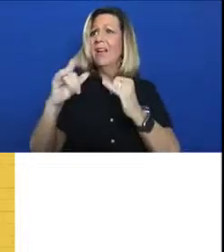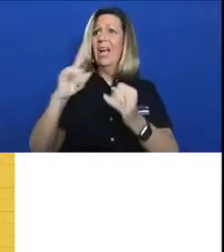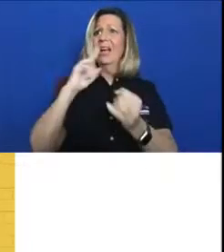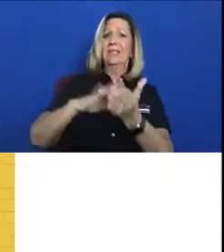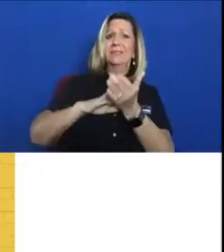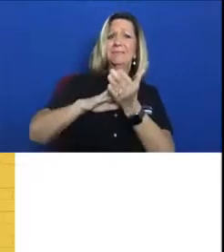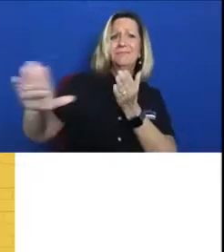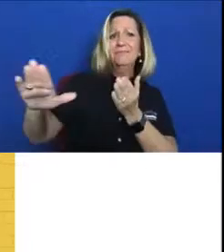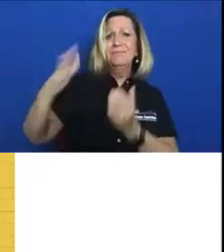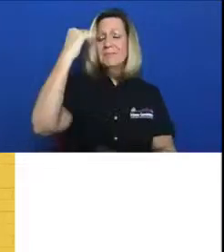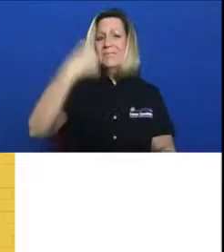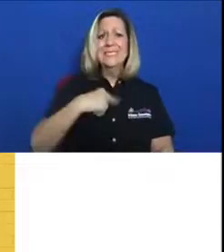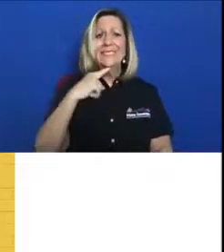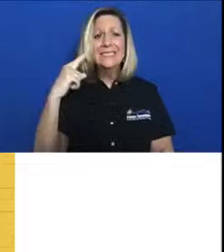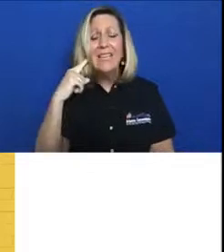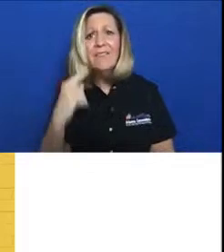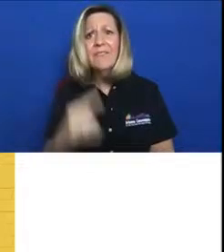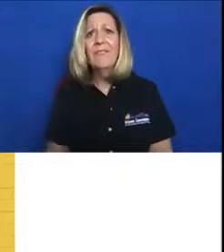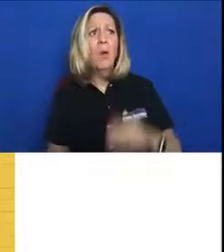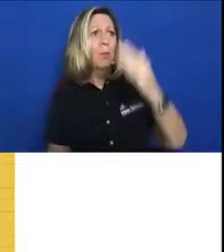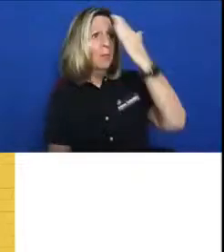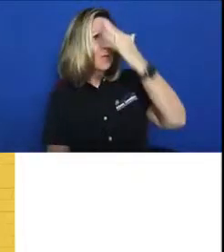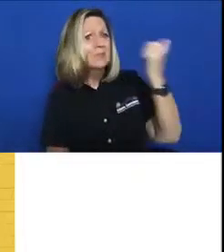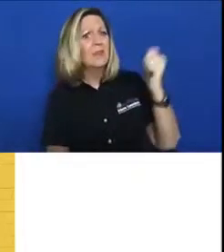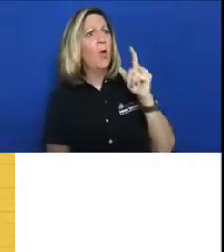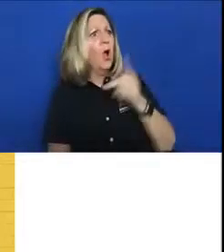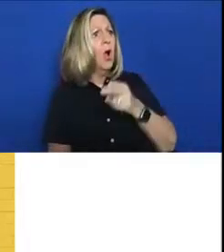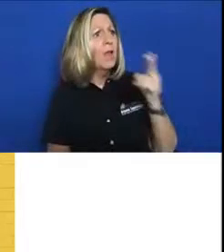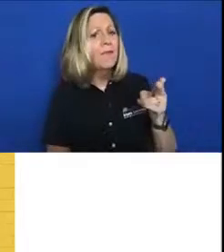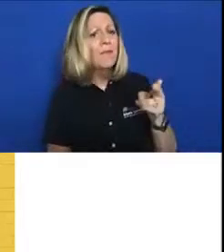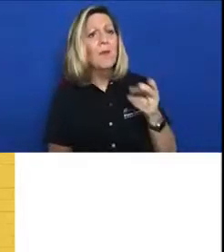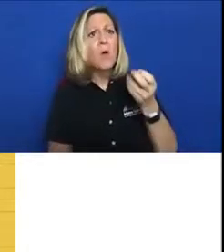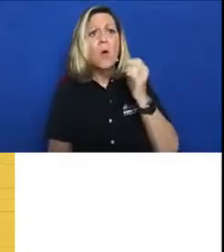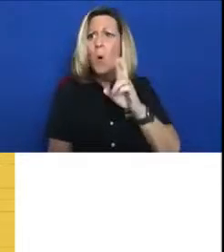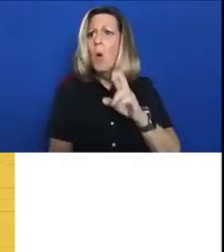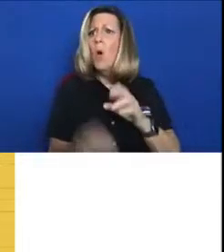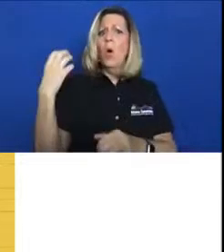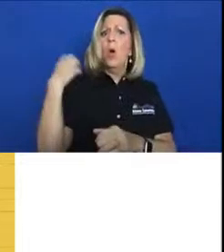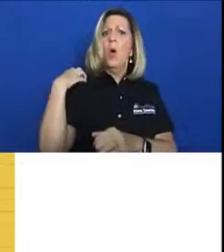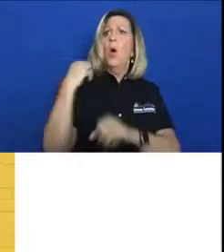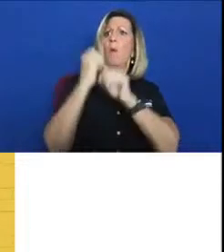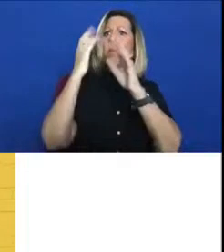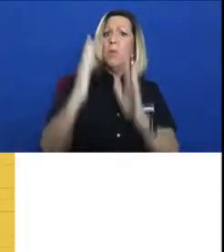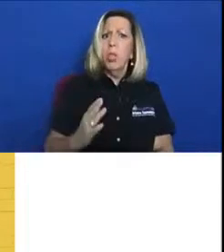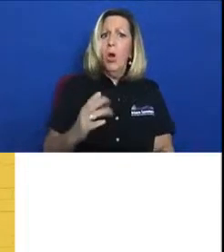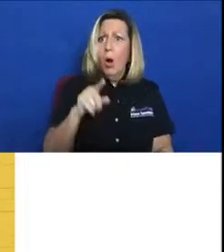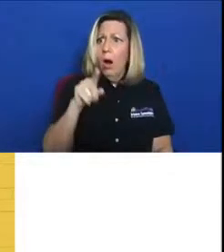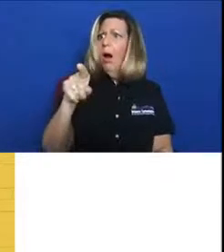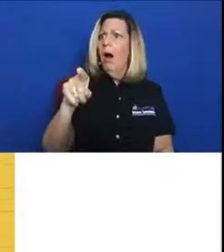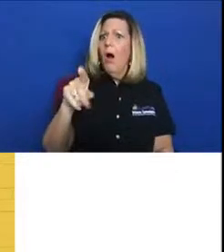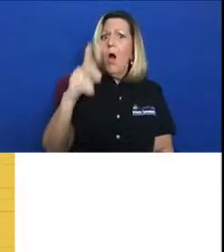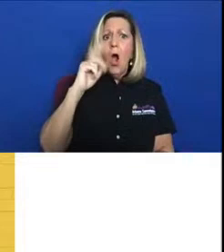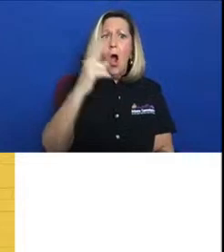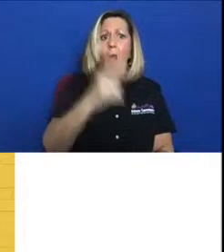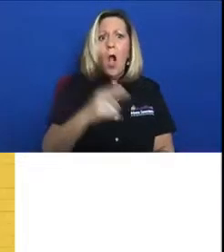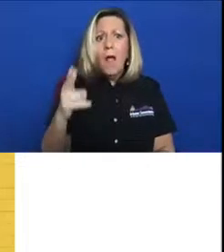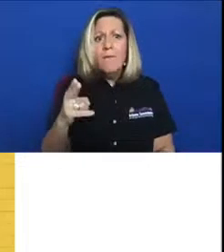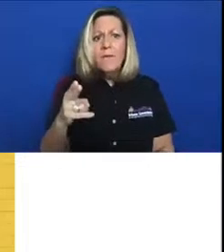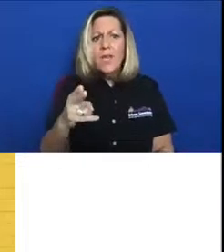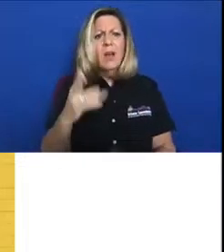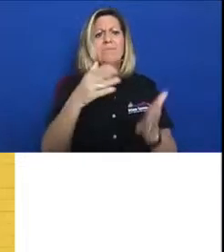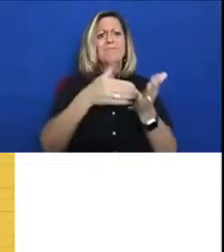they've been turned down. They want to have interviews, but the interviews have been dismissed because they're deaf or hard of